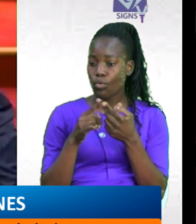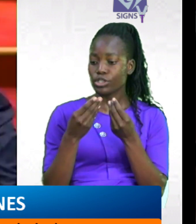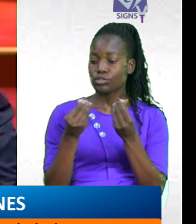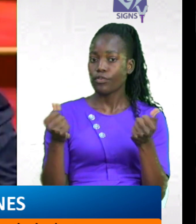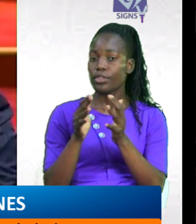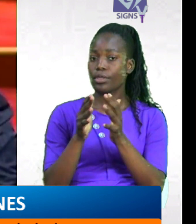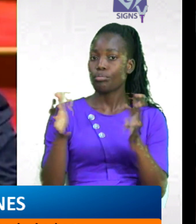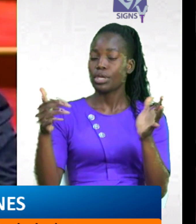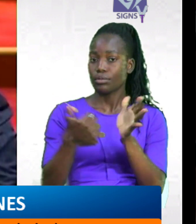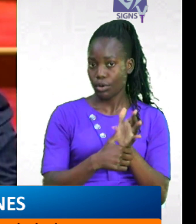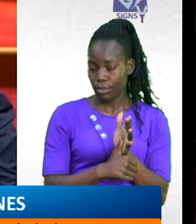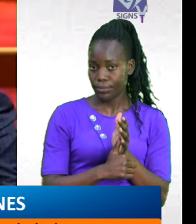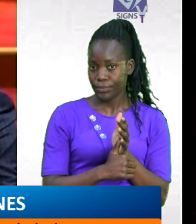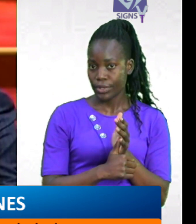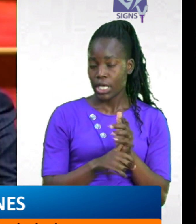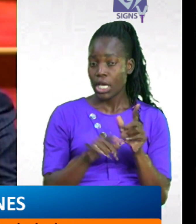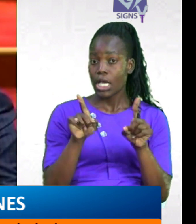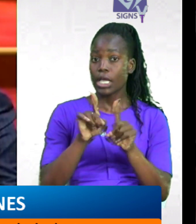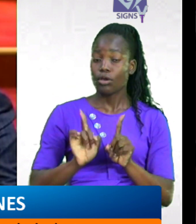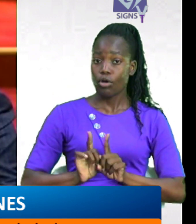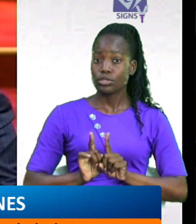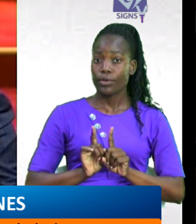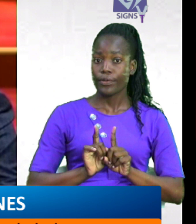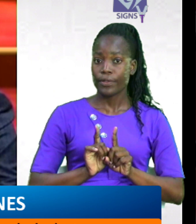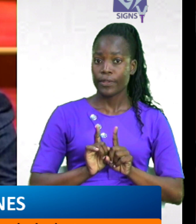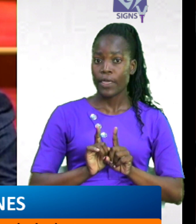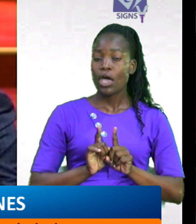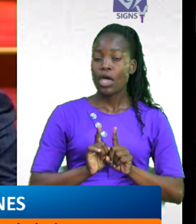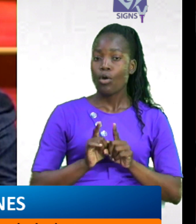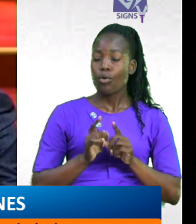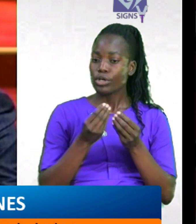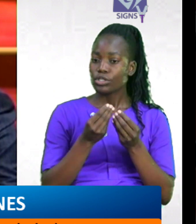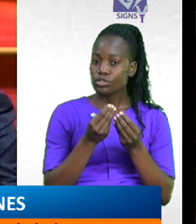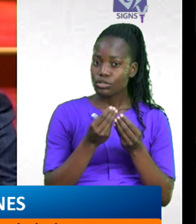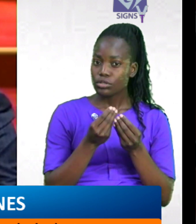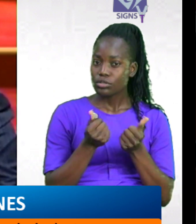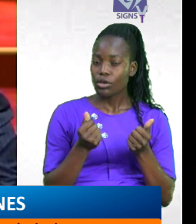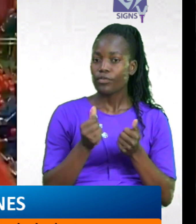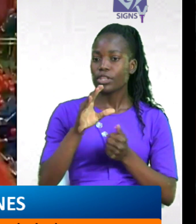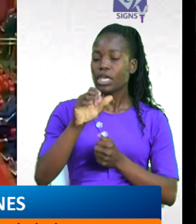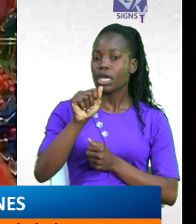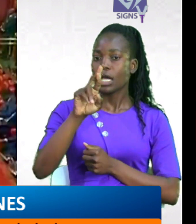healthcare by the healthcare providers, Madam Speaker. Until we bite the bullet